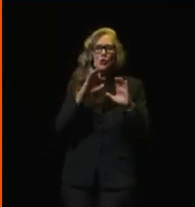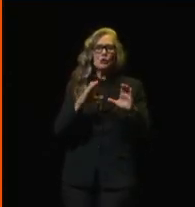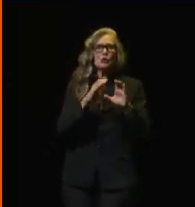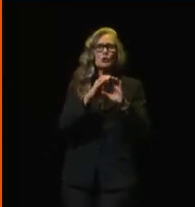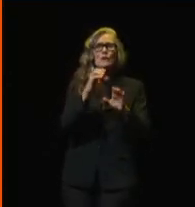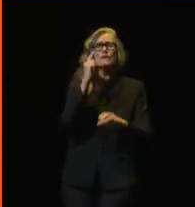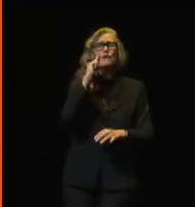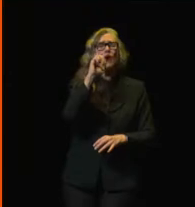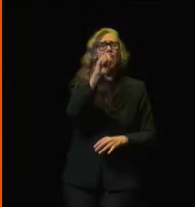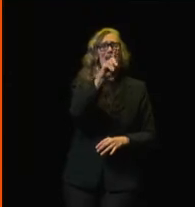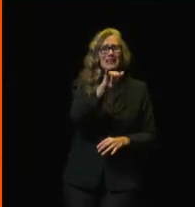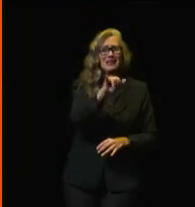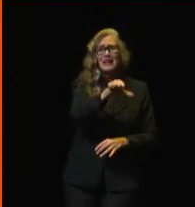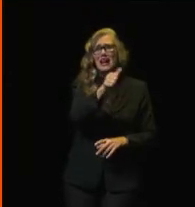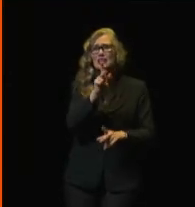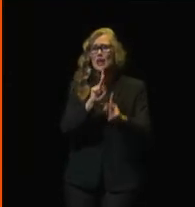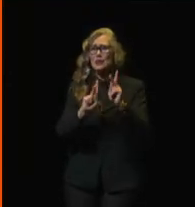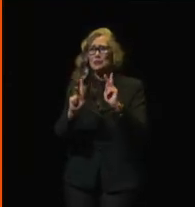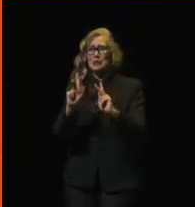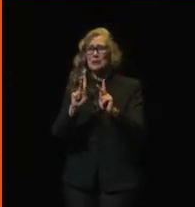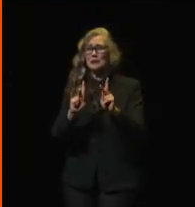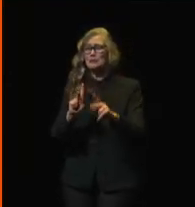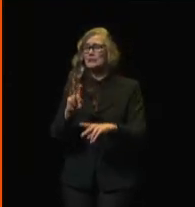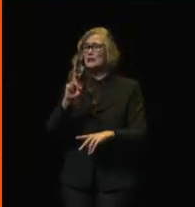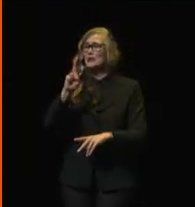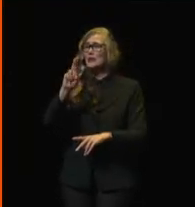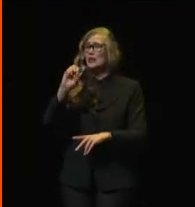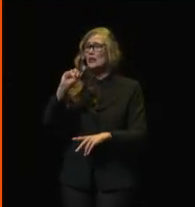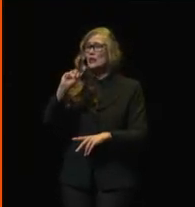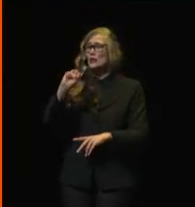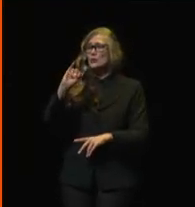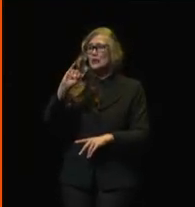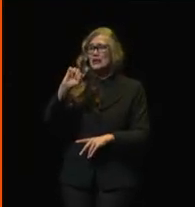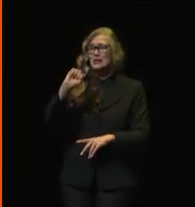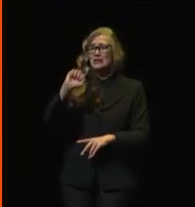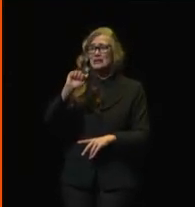Rosalba, can you please stand?